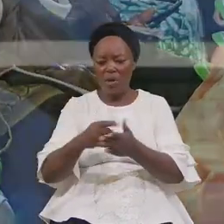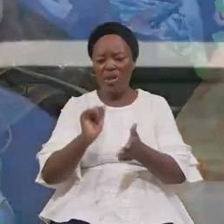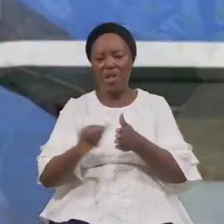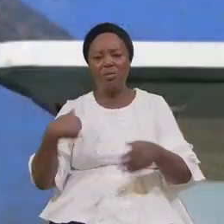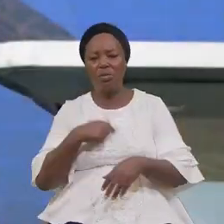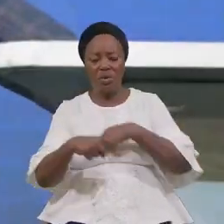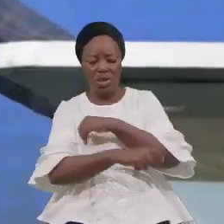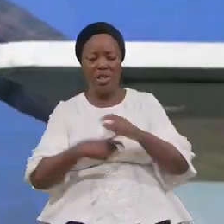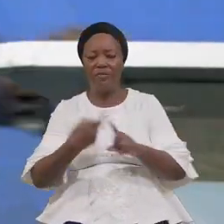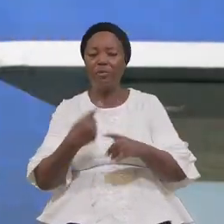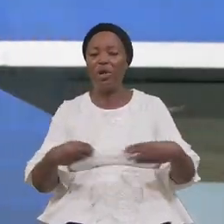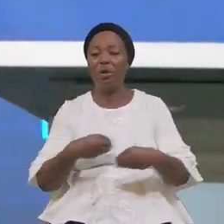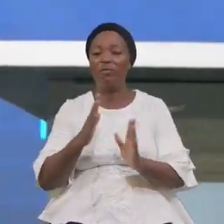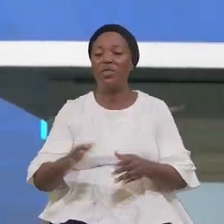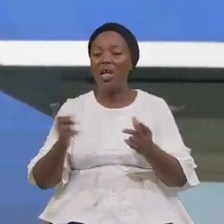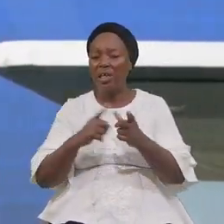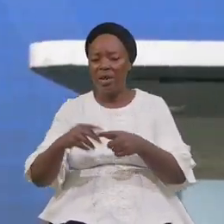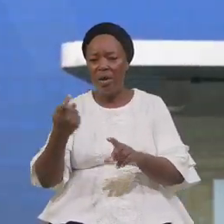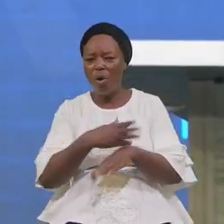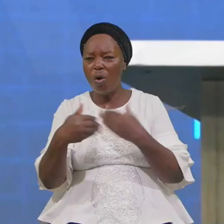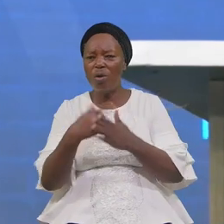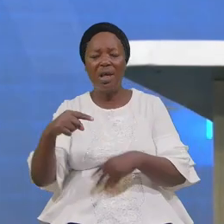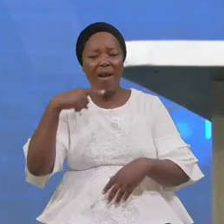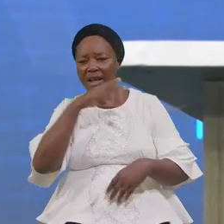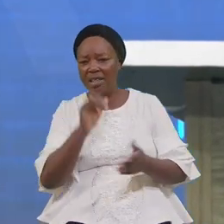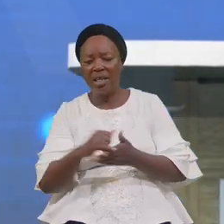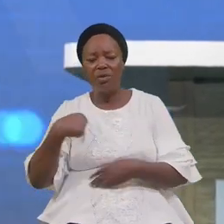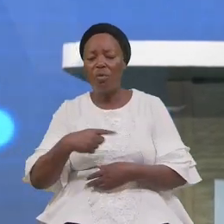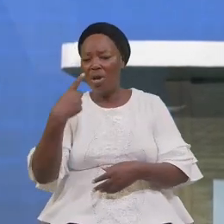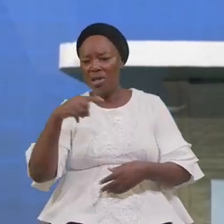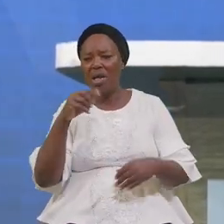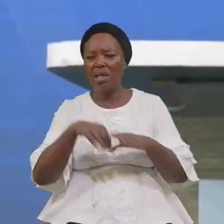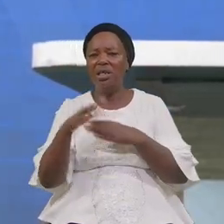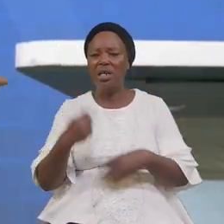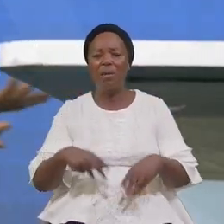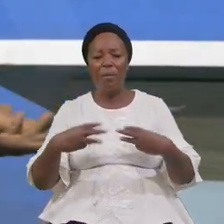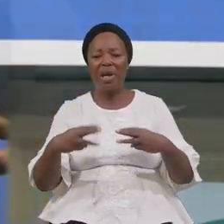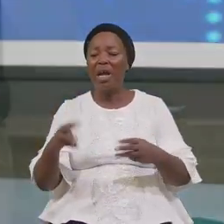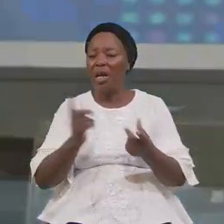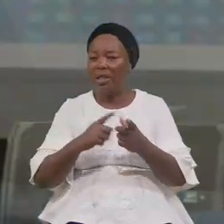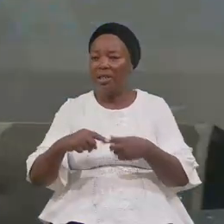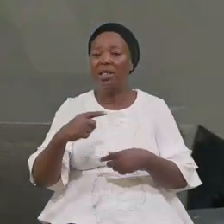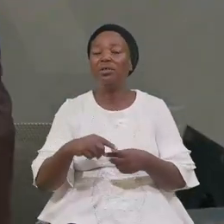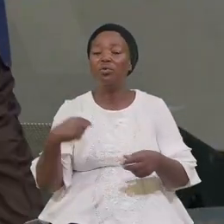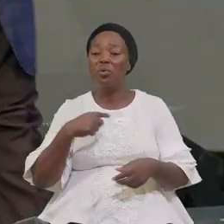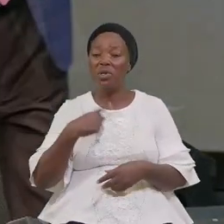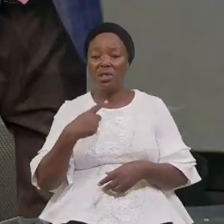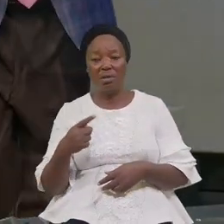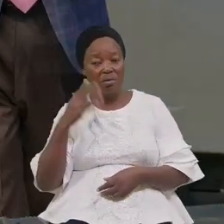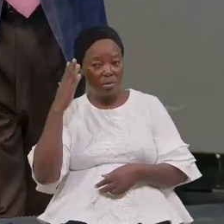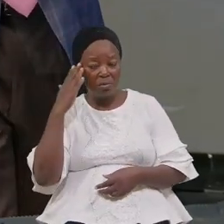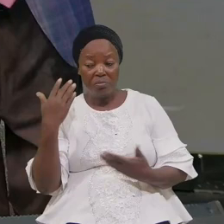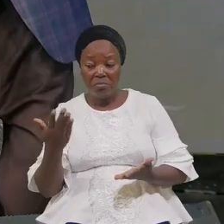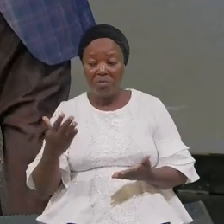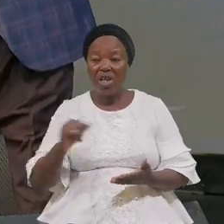from the office, all the lies were tell in the market, and we say, you know, I'm just